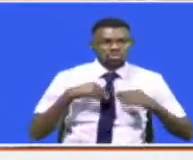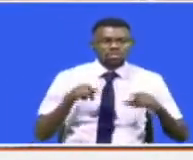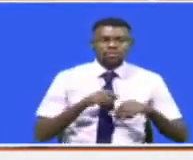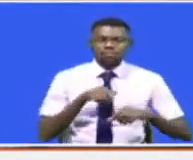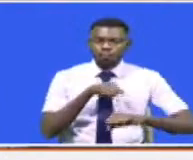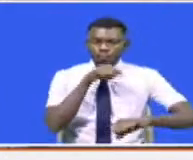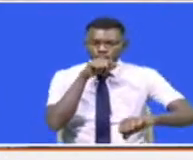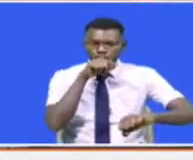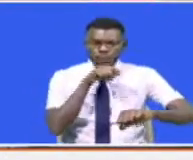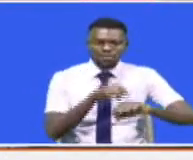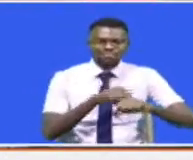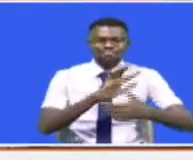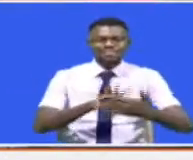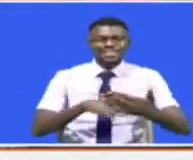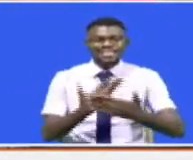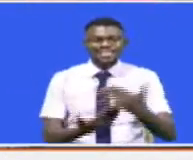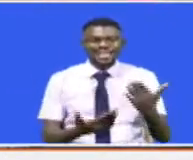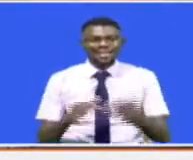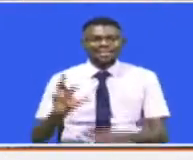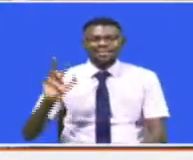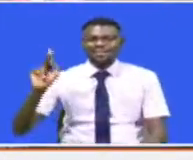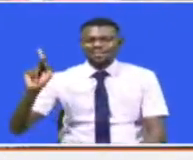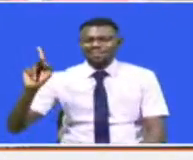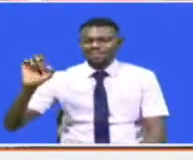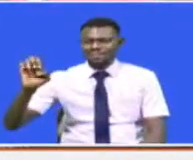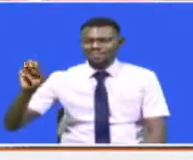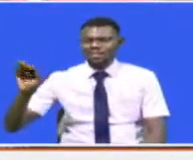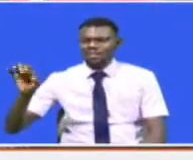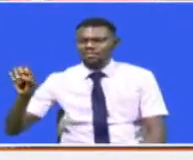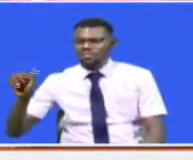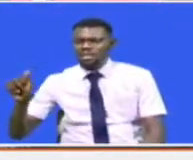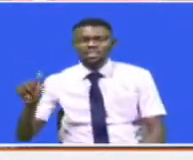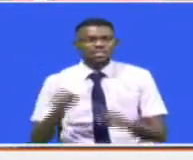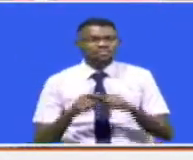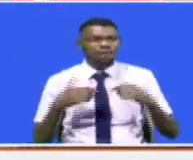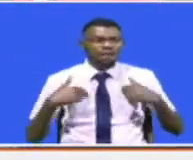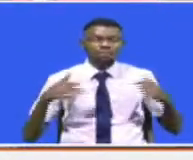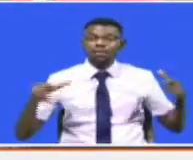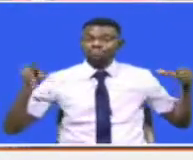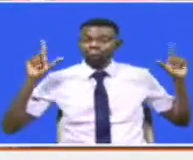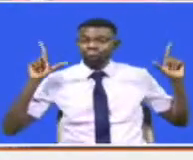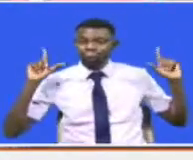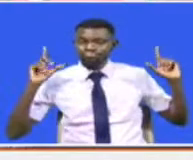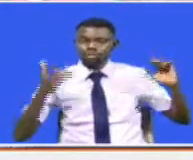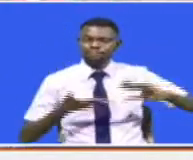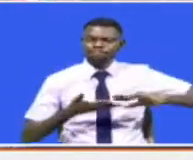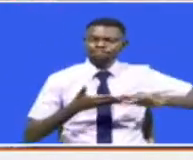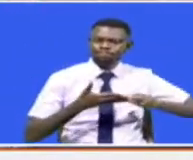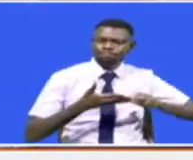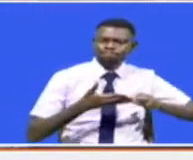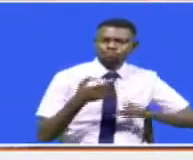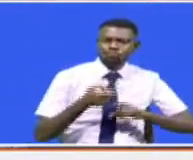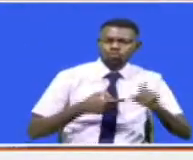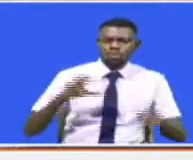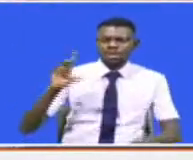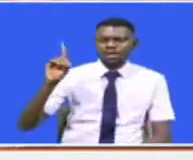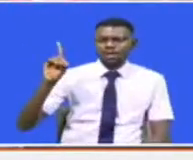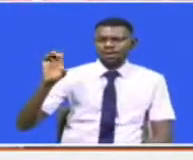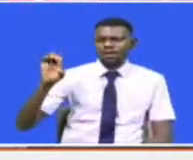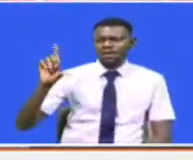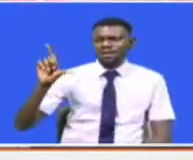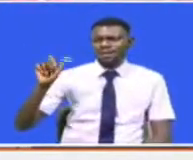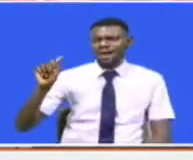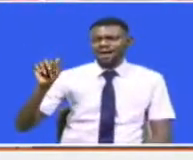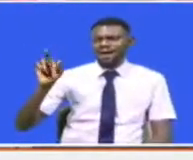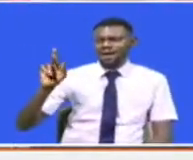nets, KEMSA. And we have the tractors from Belarus. That is another